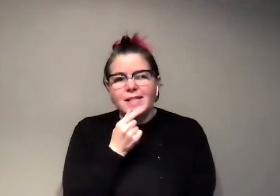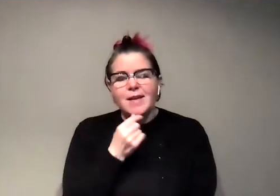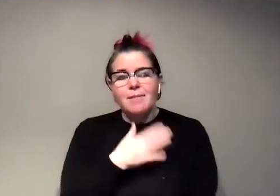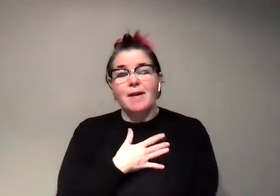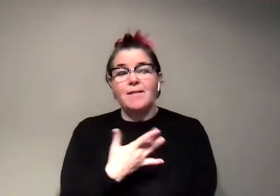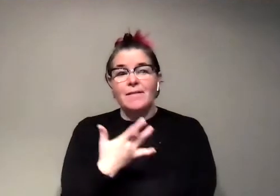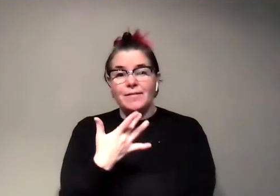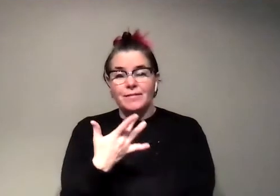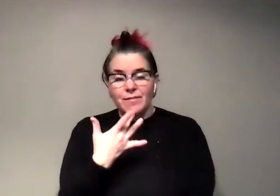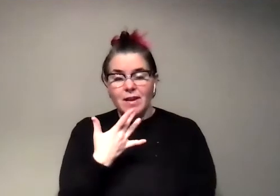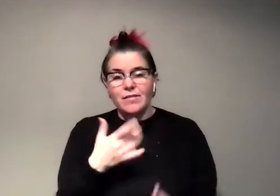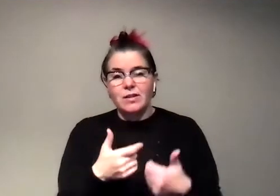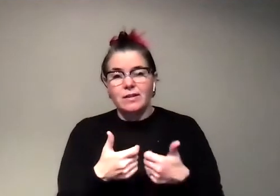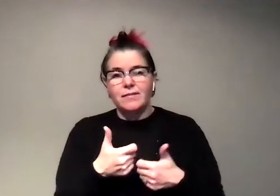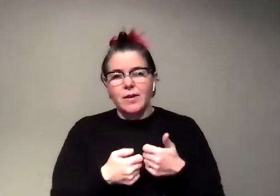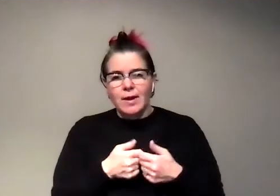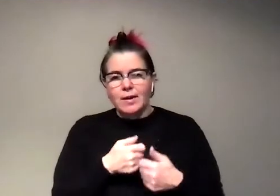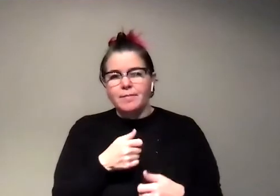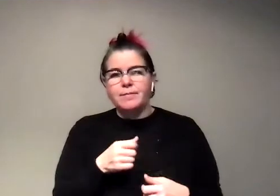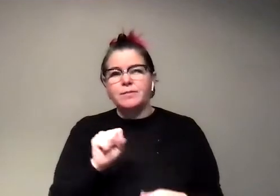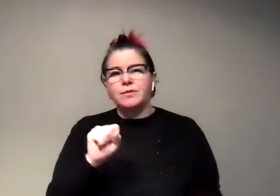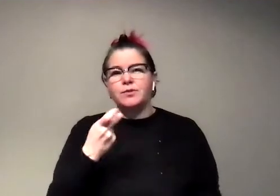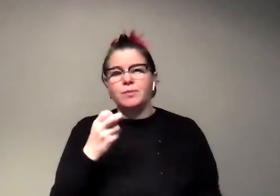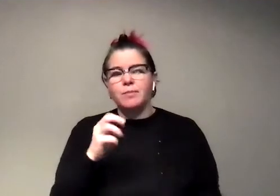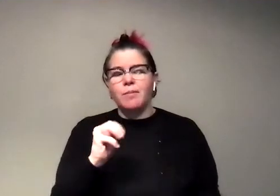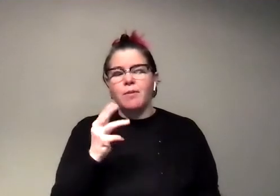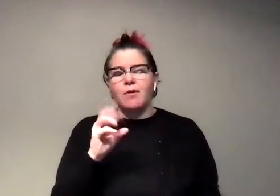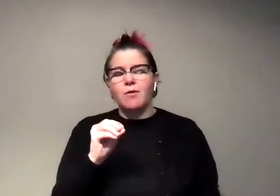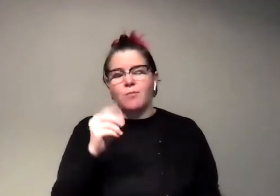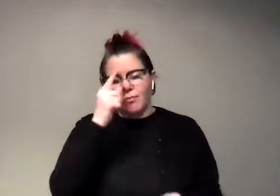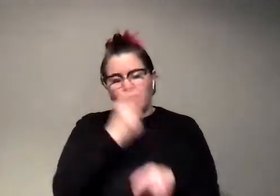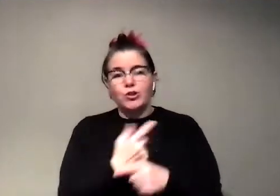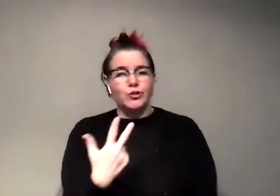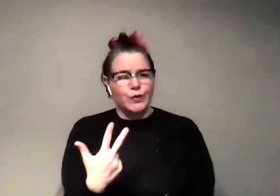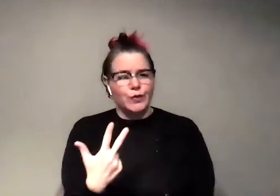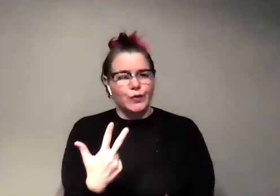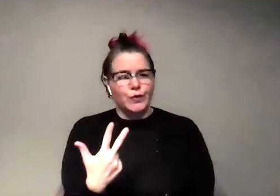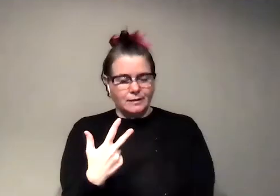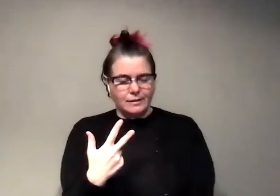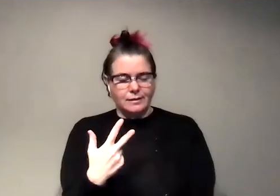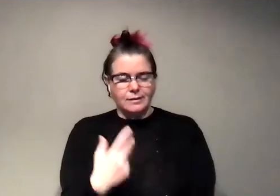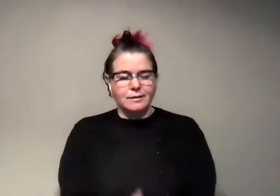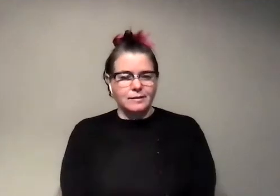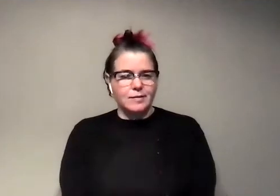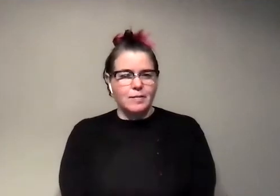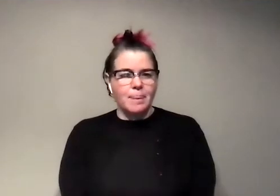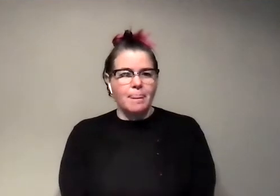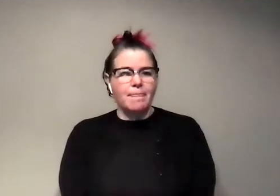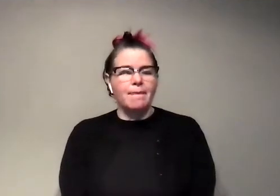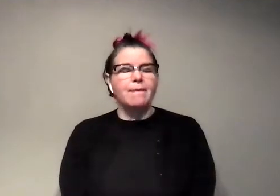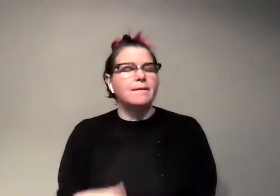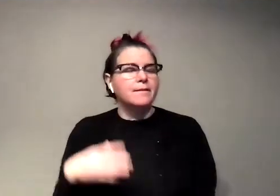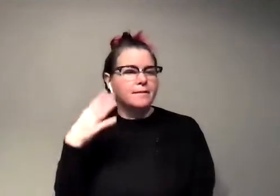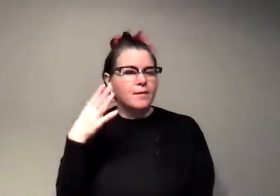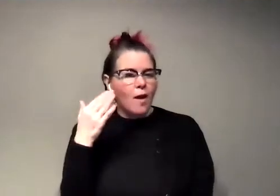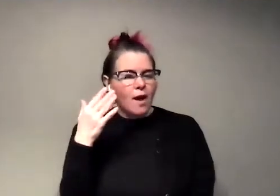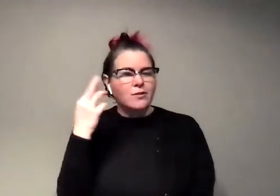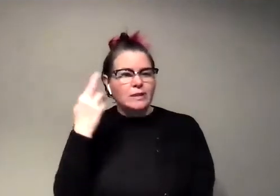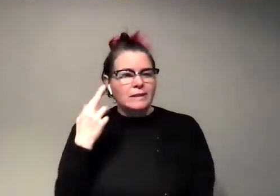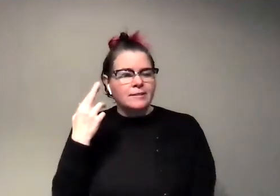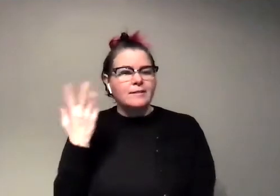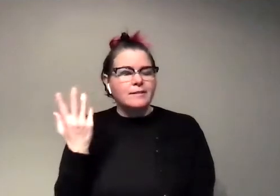game is Super Mario Brothers 3. And the reason why is my favorite